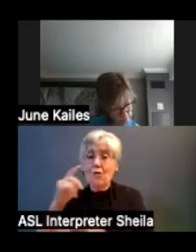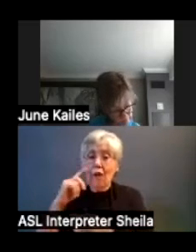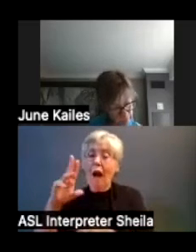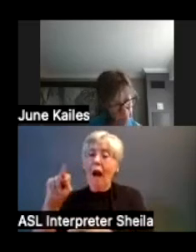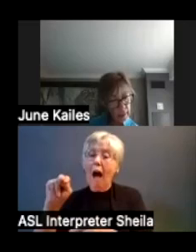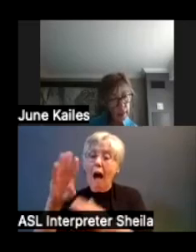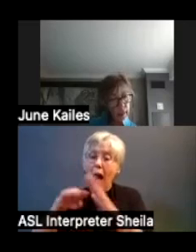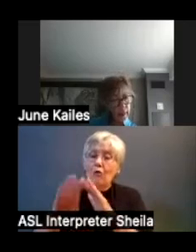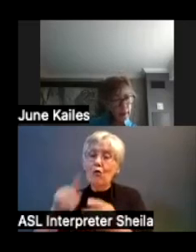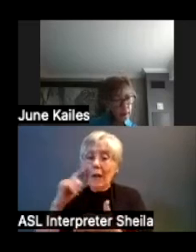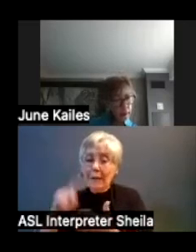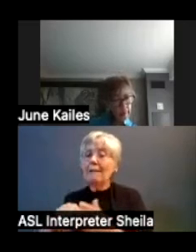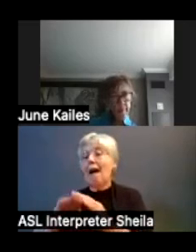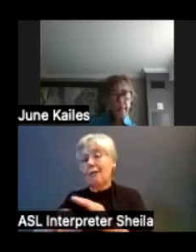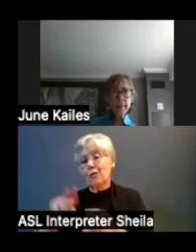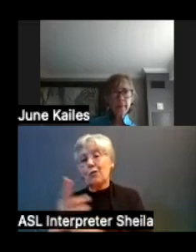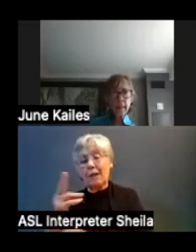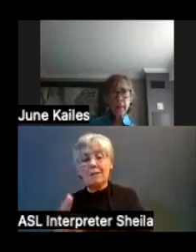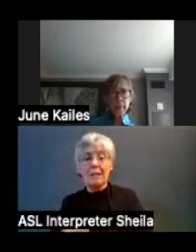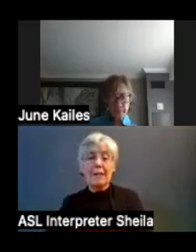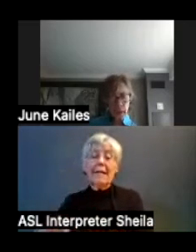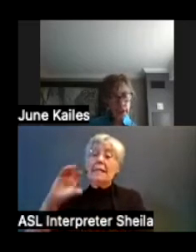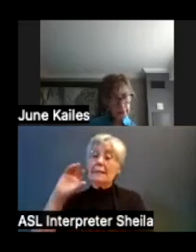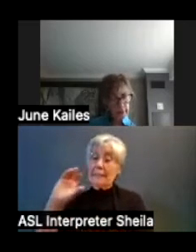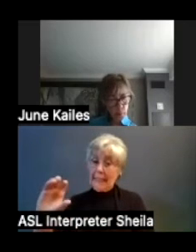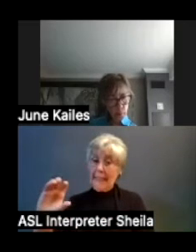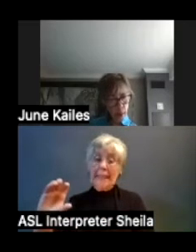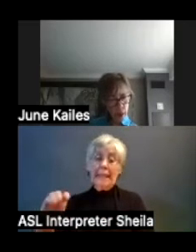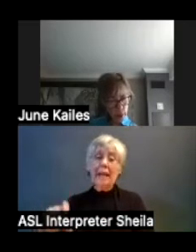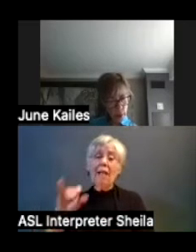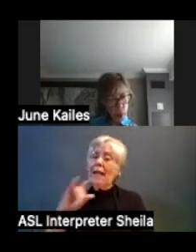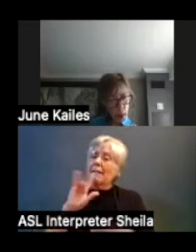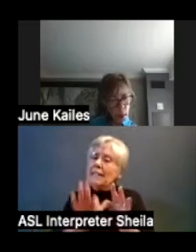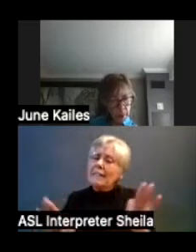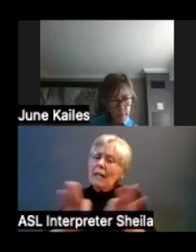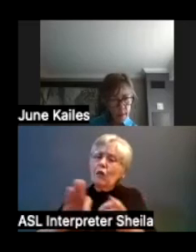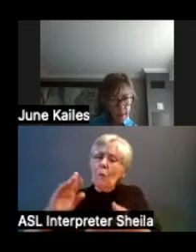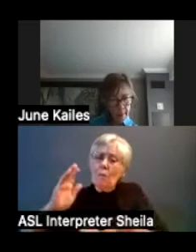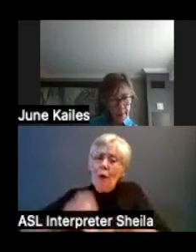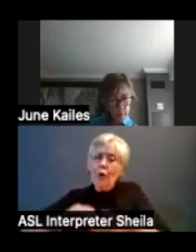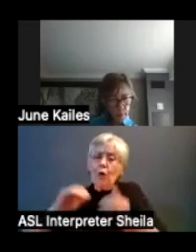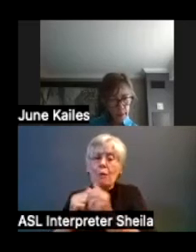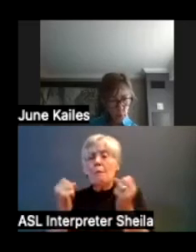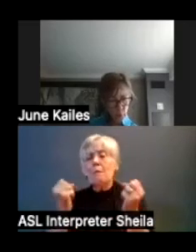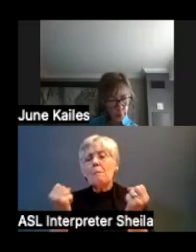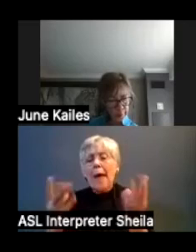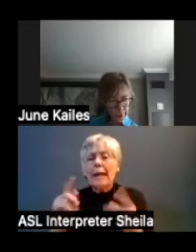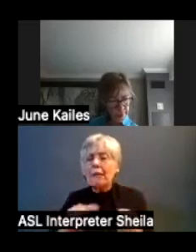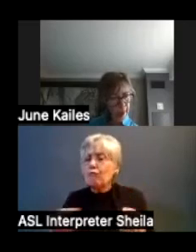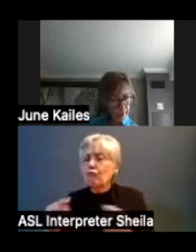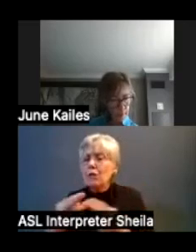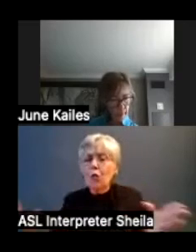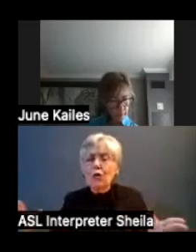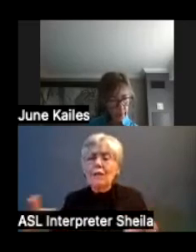And C, that they're an essential partner with many needed resources